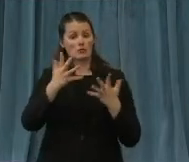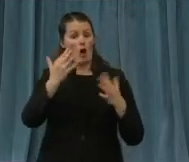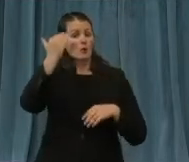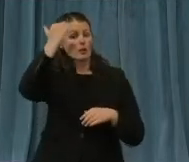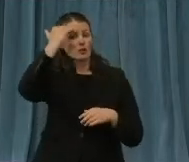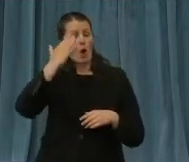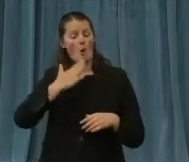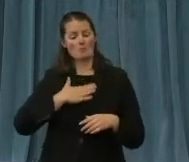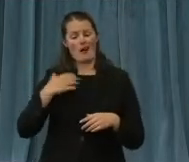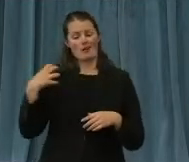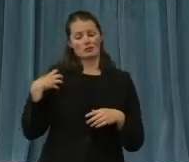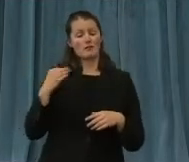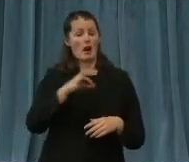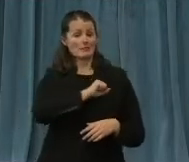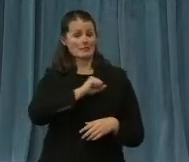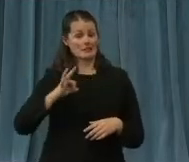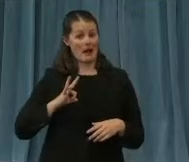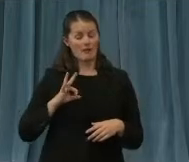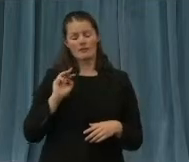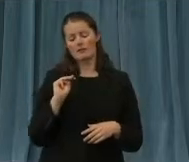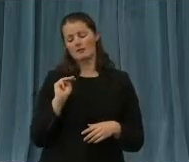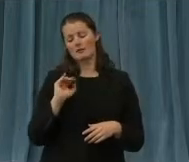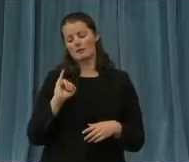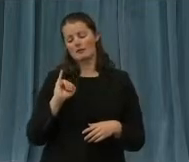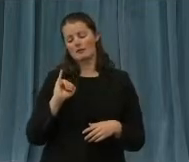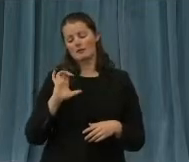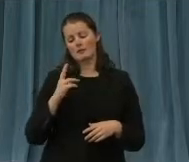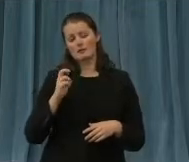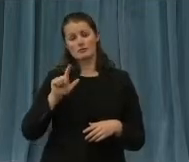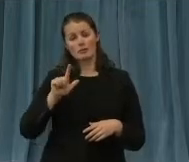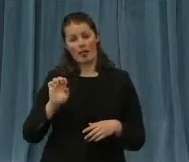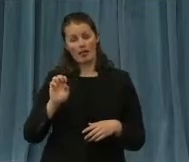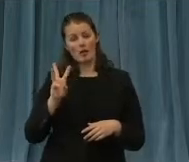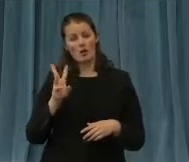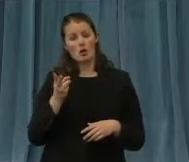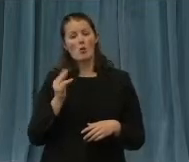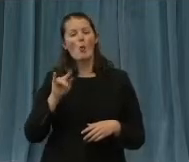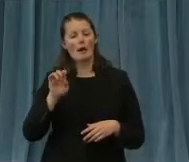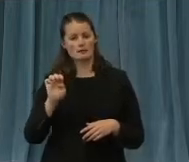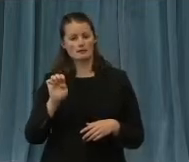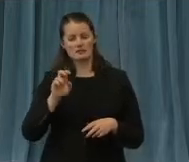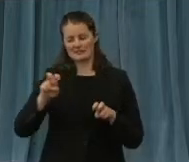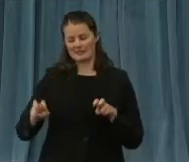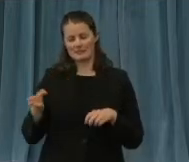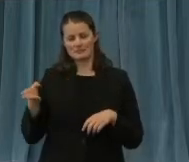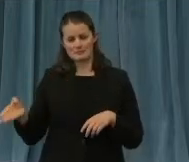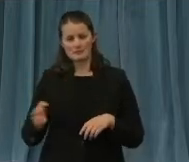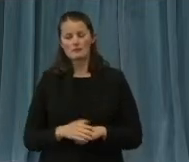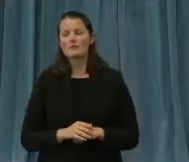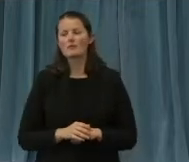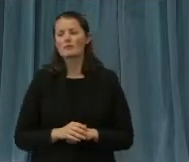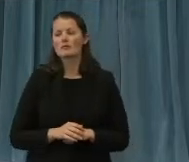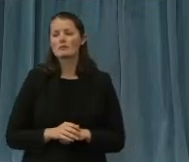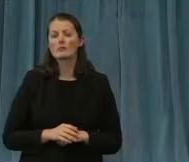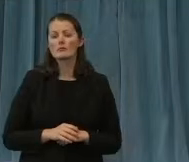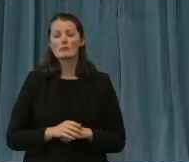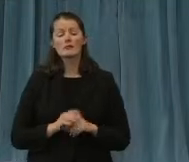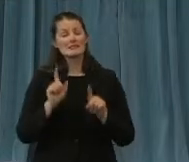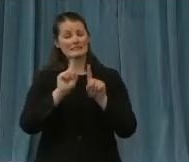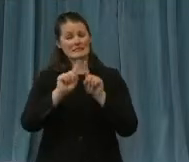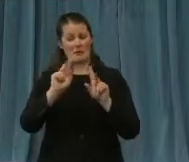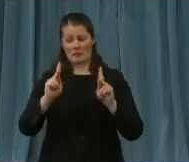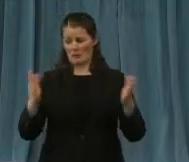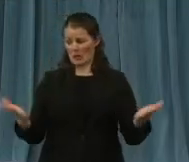is also joining us. There are many more team members working across the state to help provide input and expertise in various